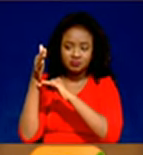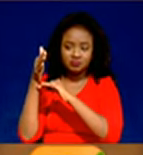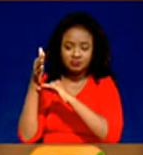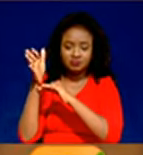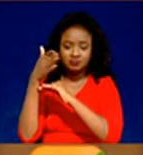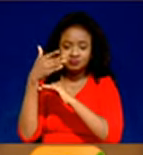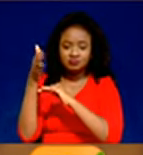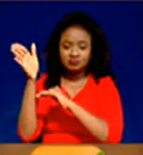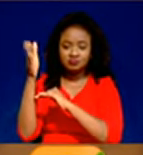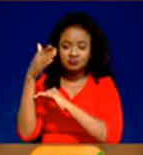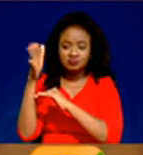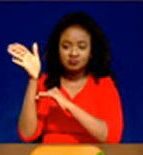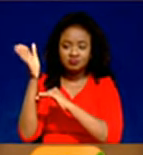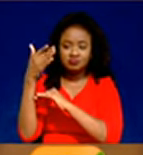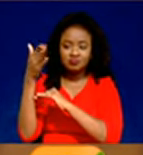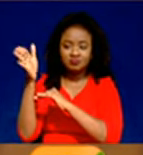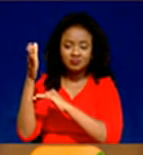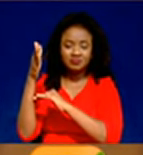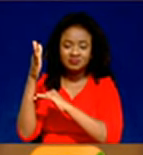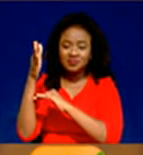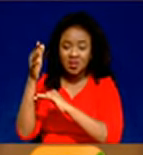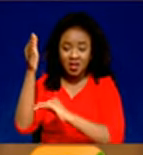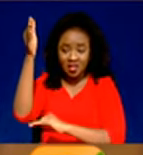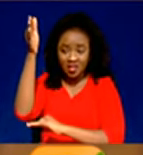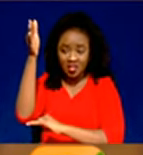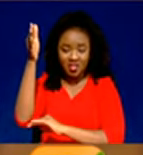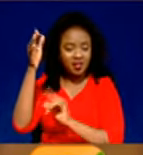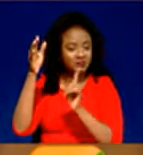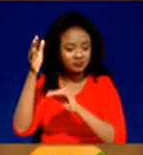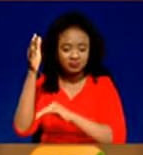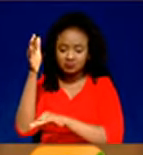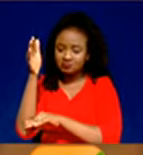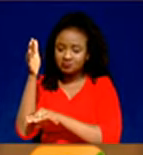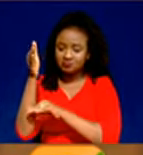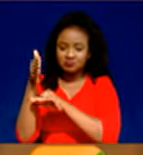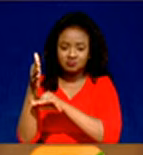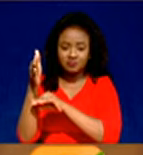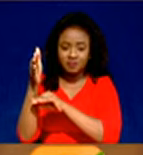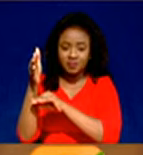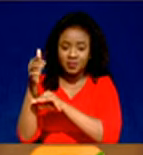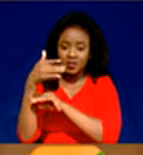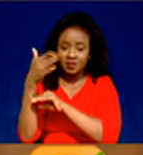the Republic of Kenya and in Kenya missions